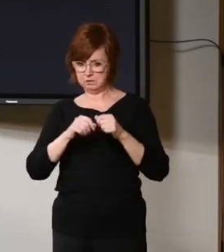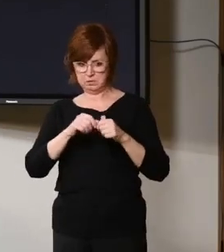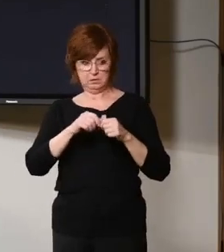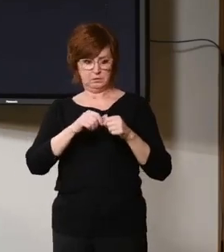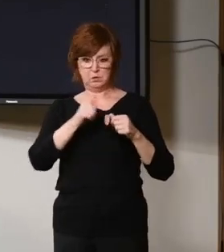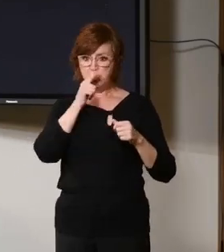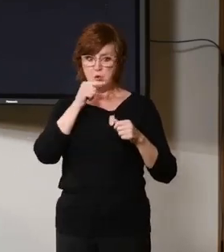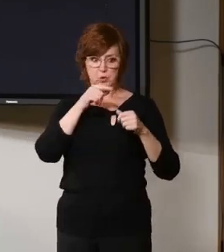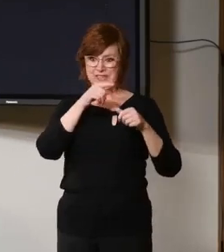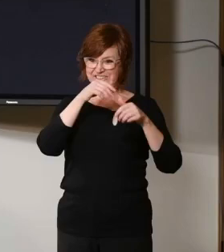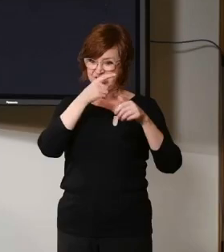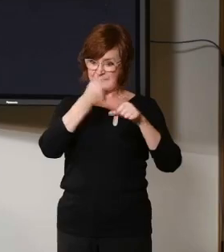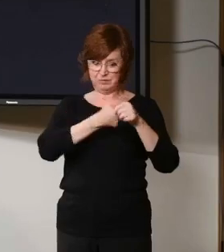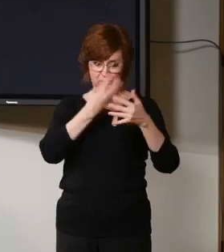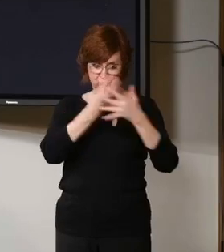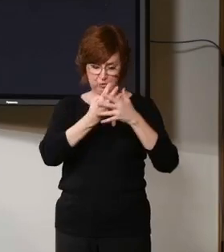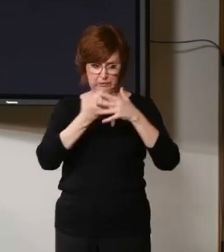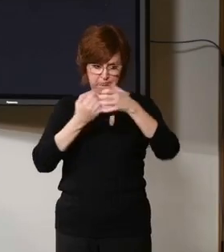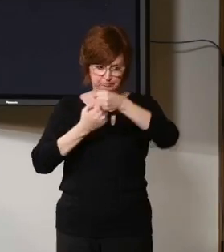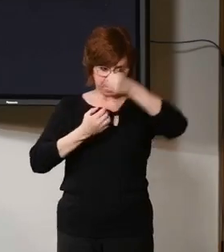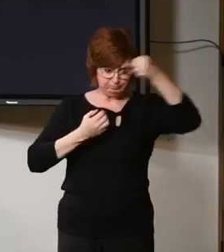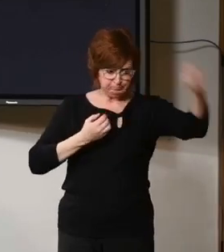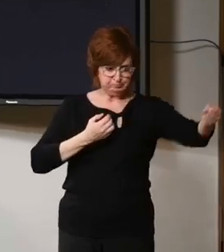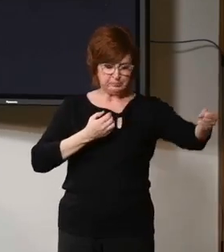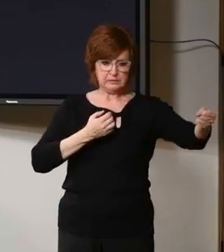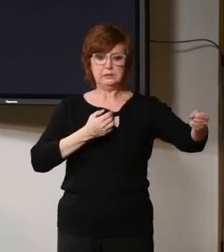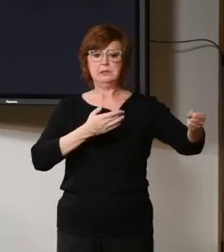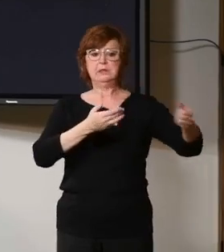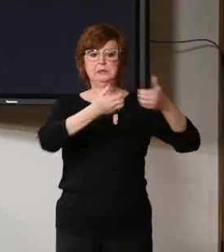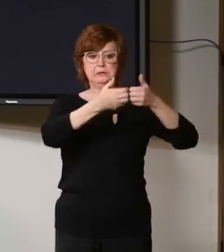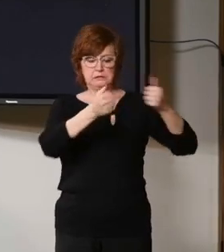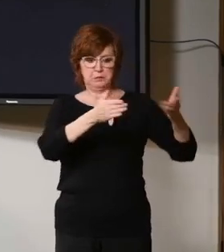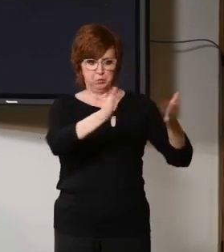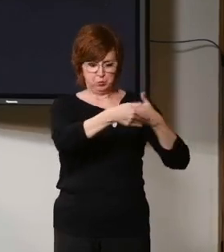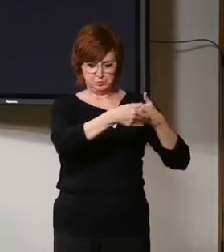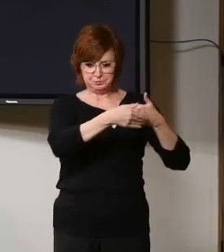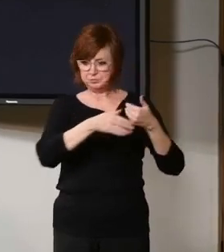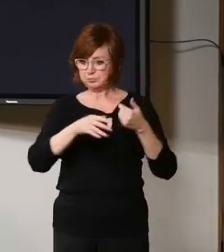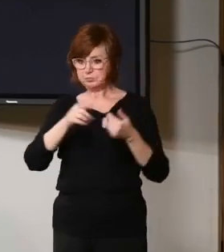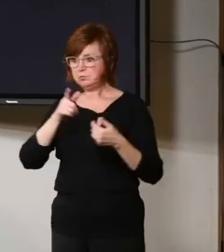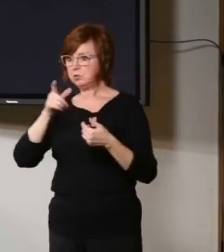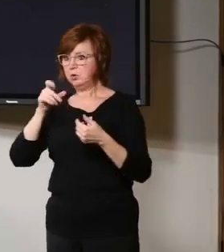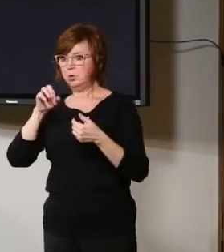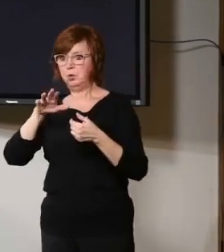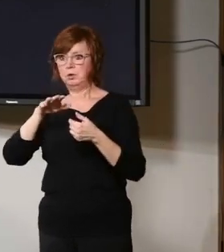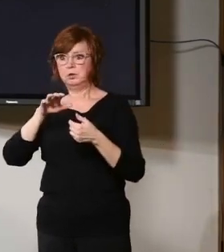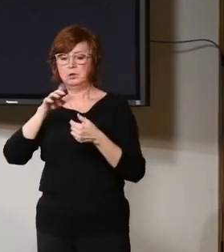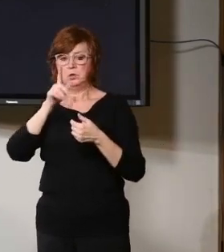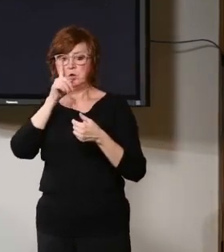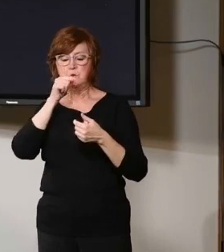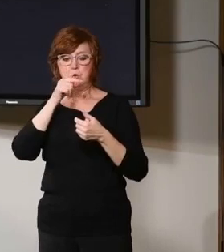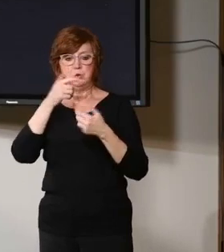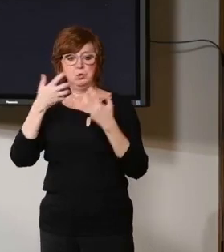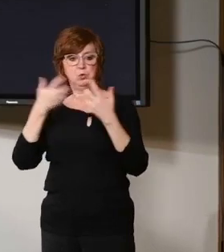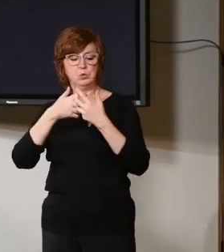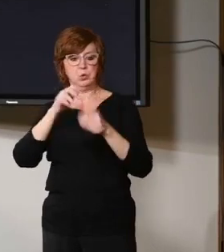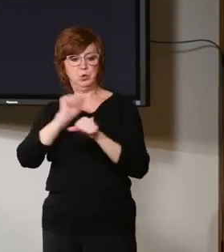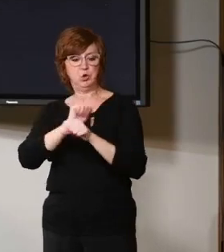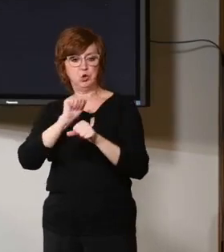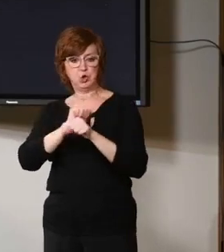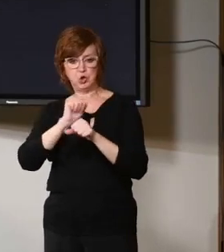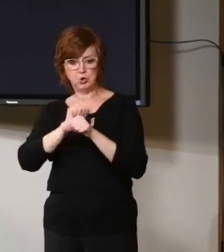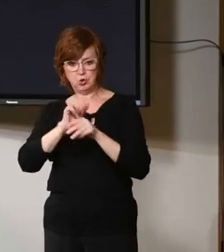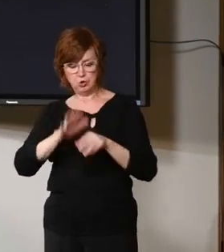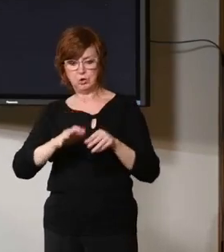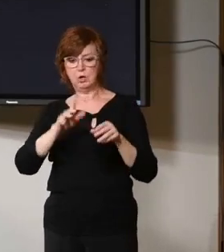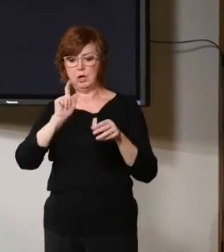of the facility, or if they are staff, because they are essential workers. They undergo active daily surveillance by public health and